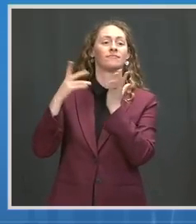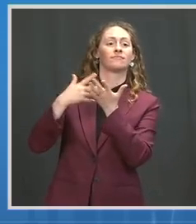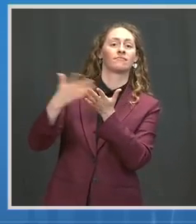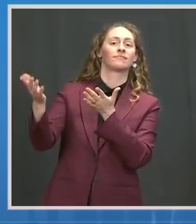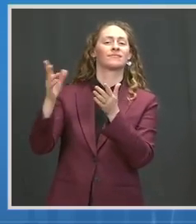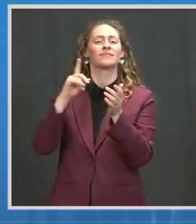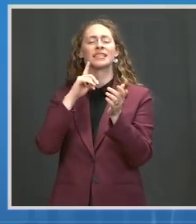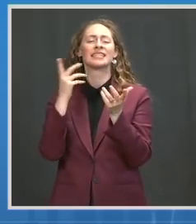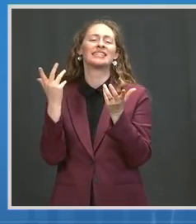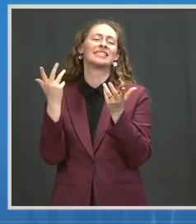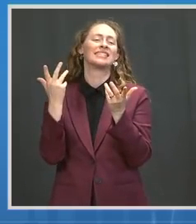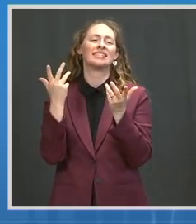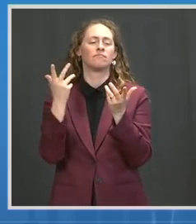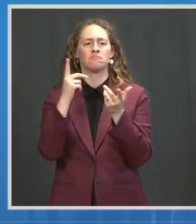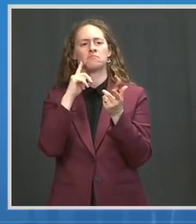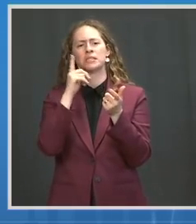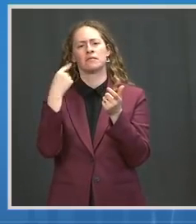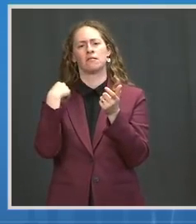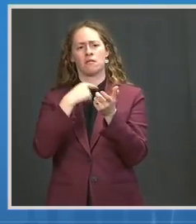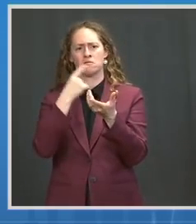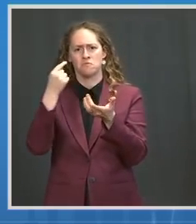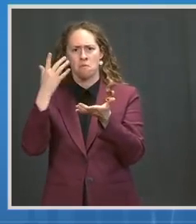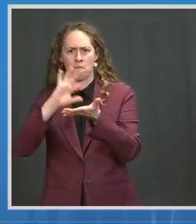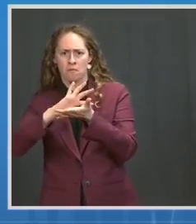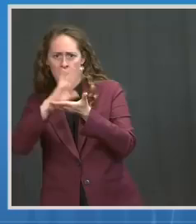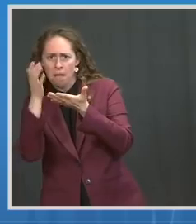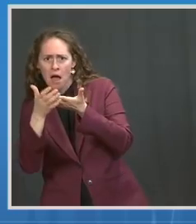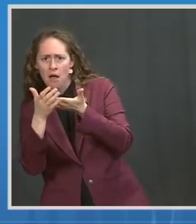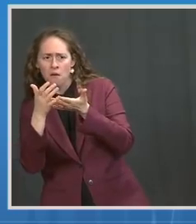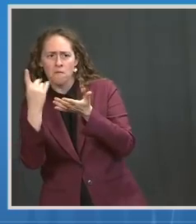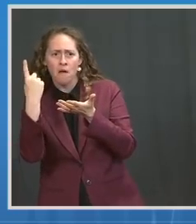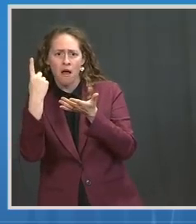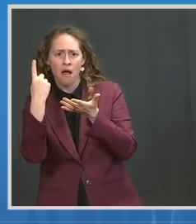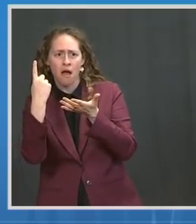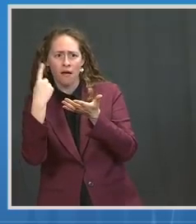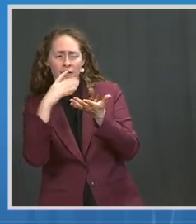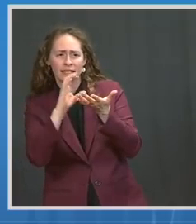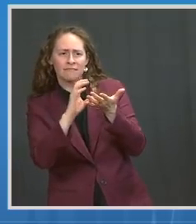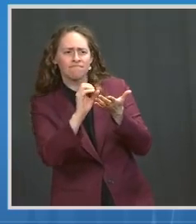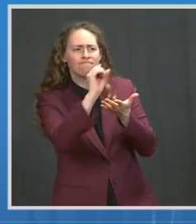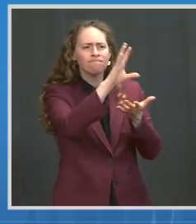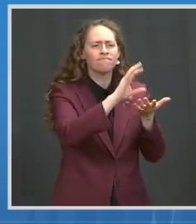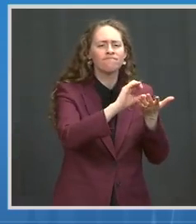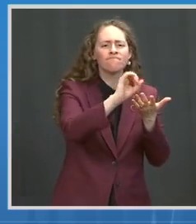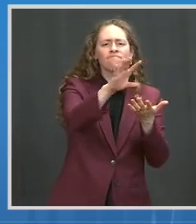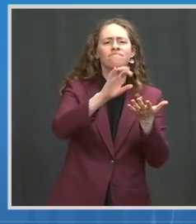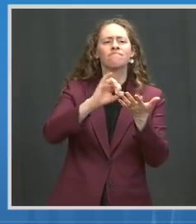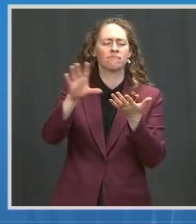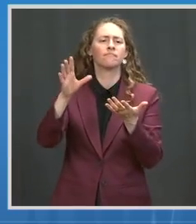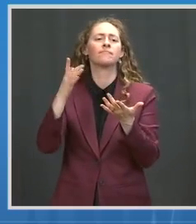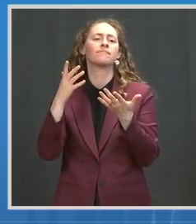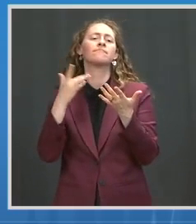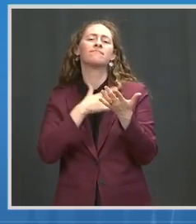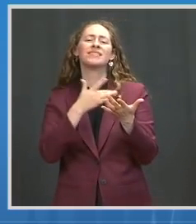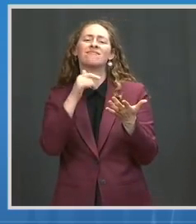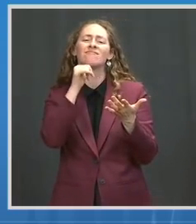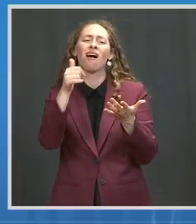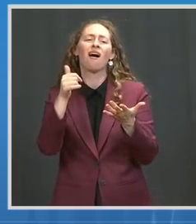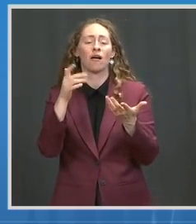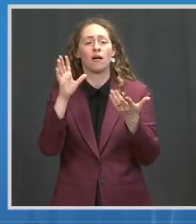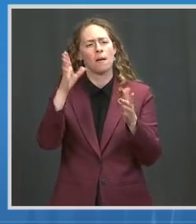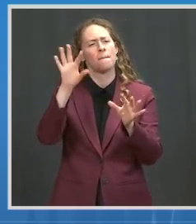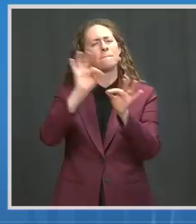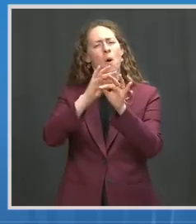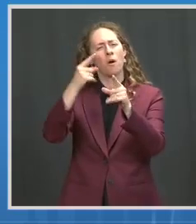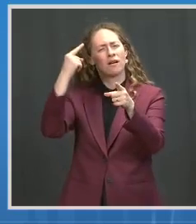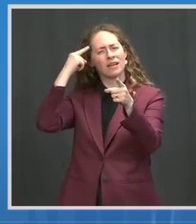of the doses that have been sent to states that are in the hundreds of millions will end up not being used. Remember, those doses were ordered by states, delivered